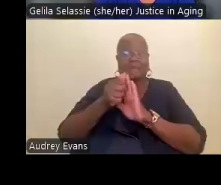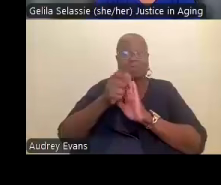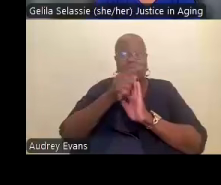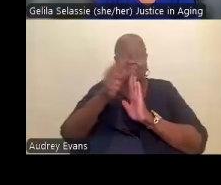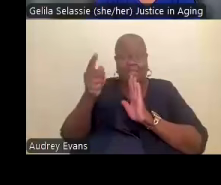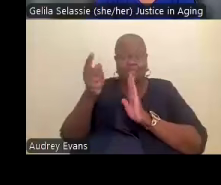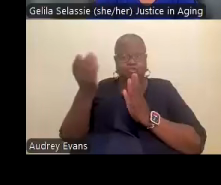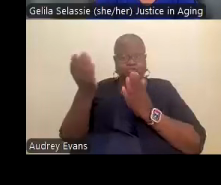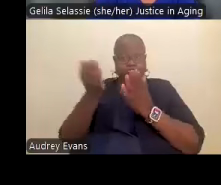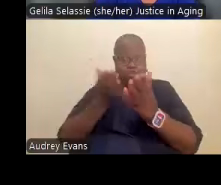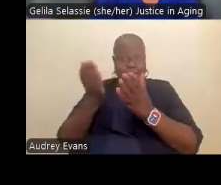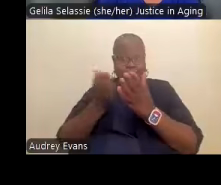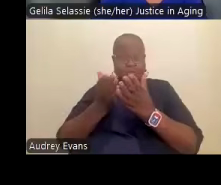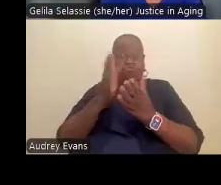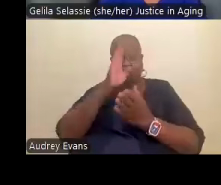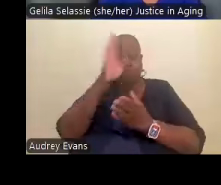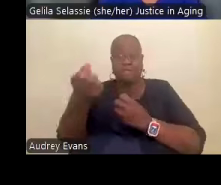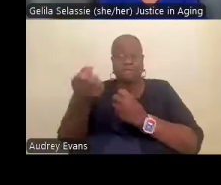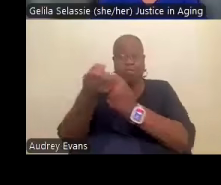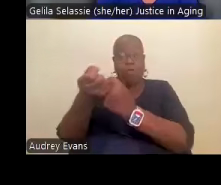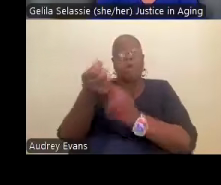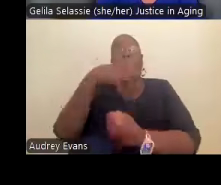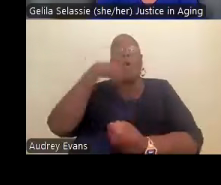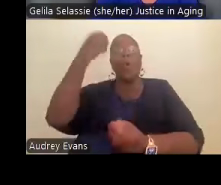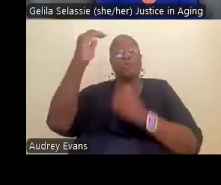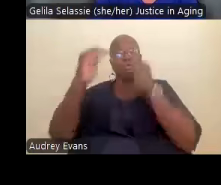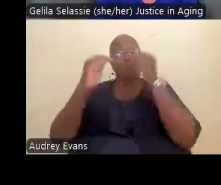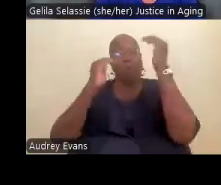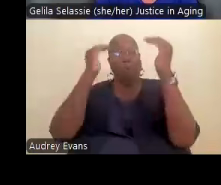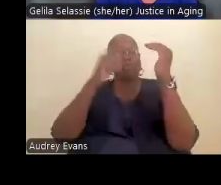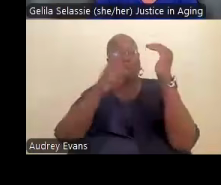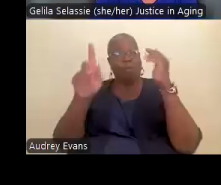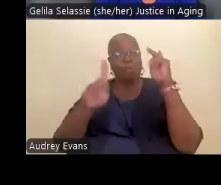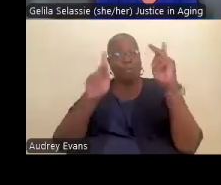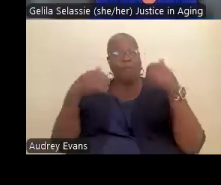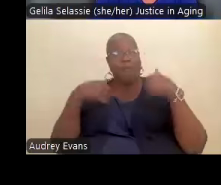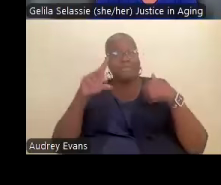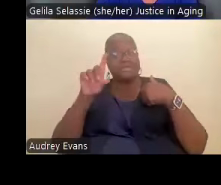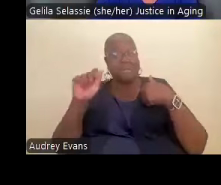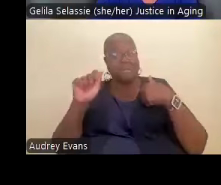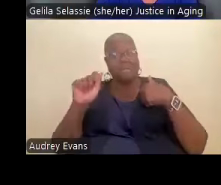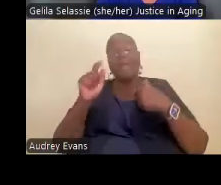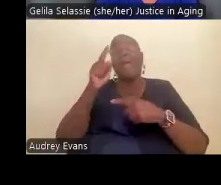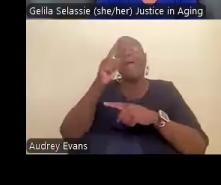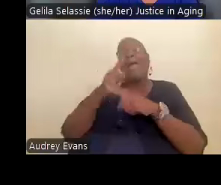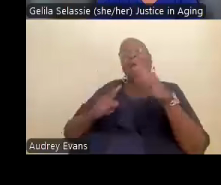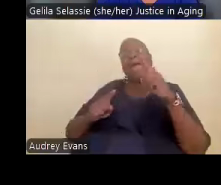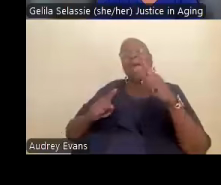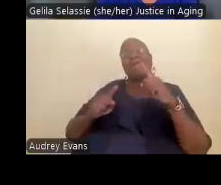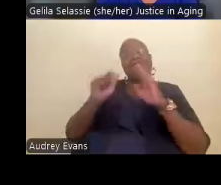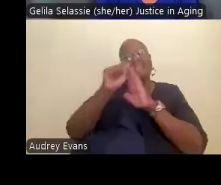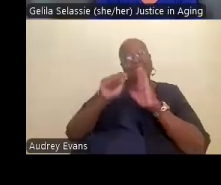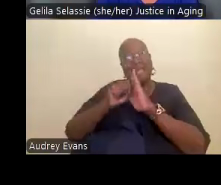services directly support older adults and people with disabilities. and over half of state spending on